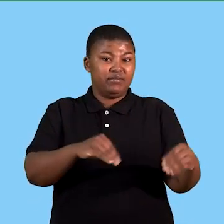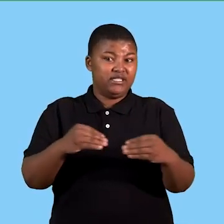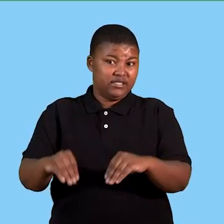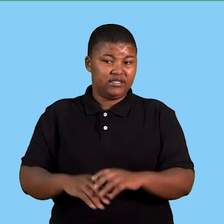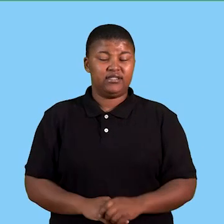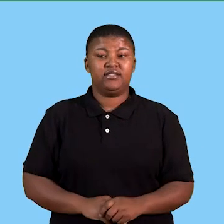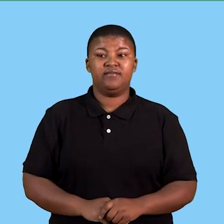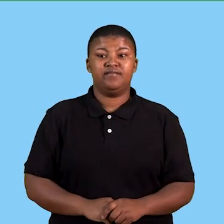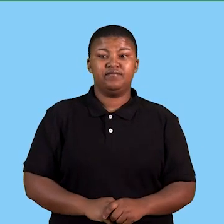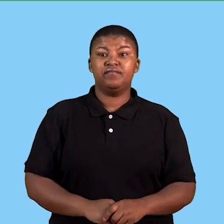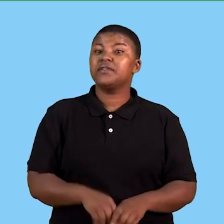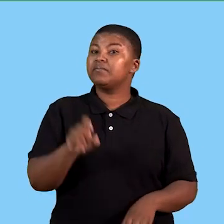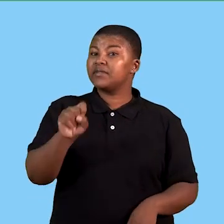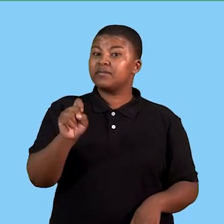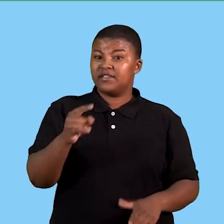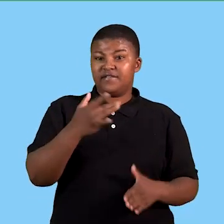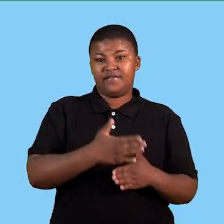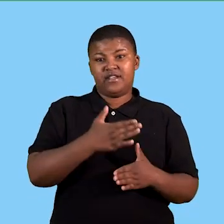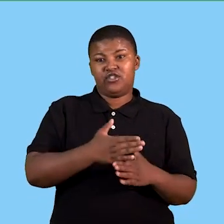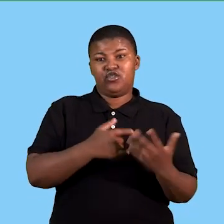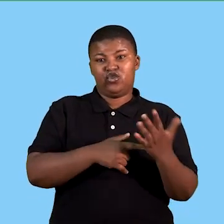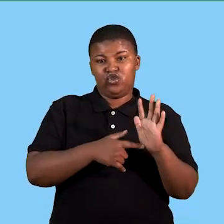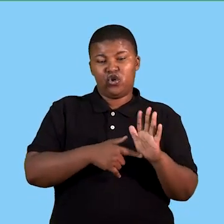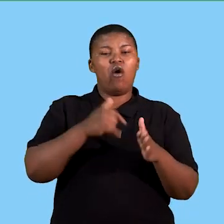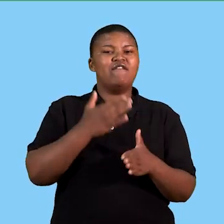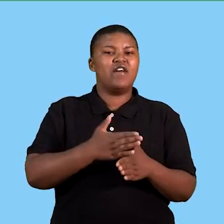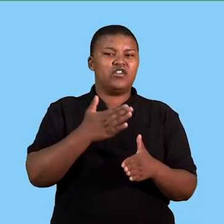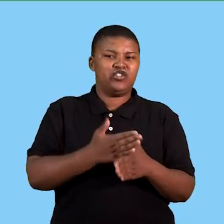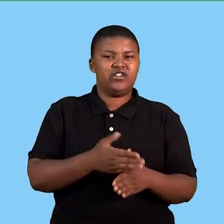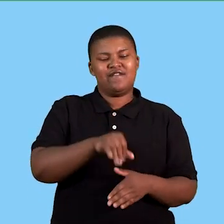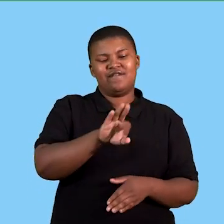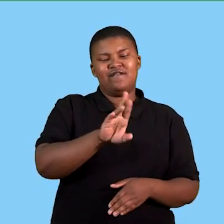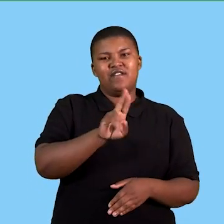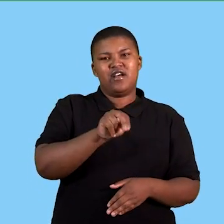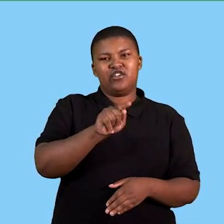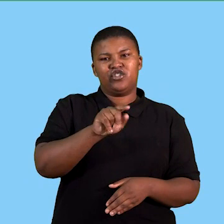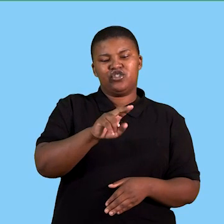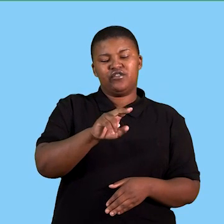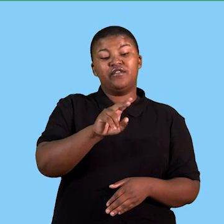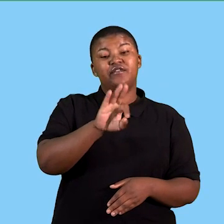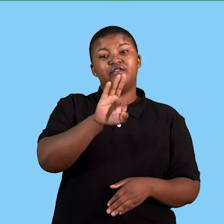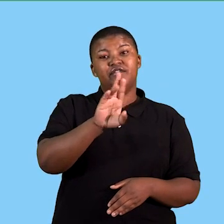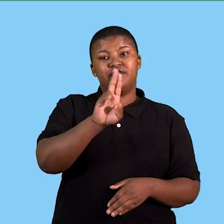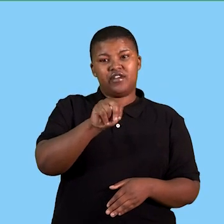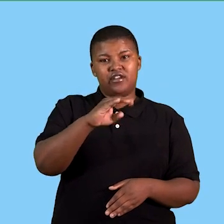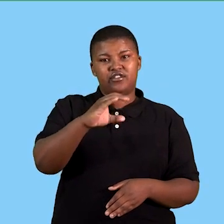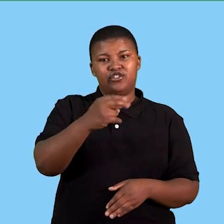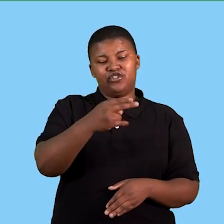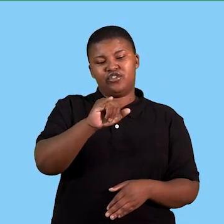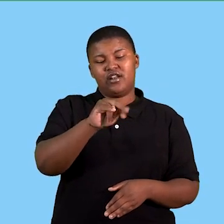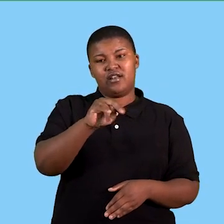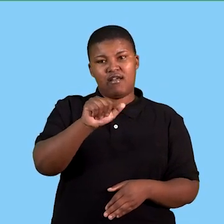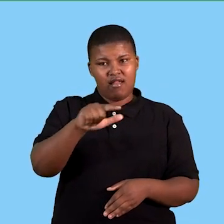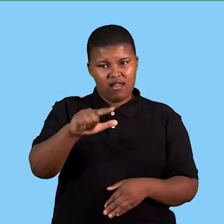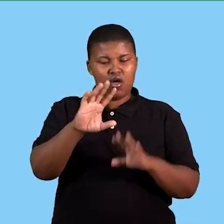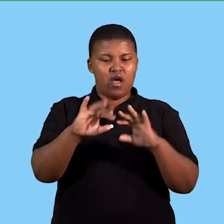word functions show us that it is the functional organizational structure that